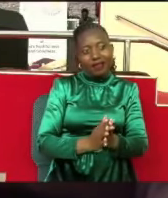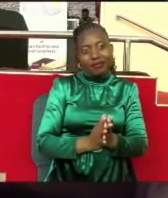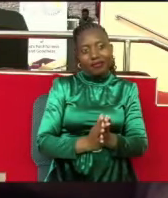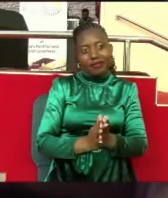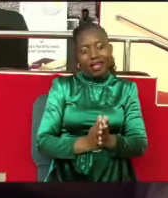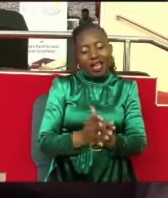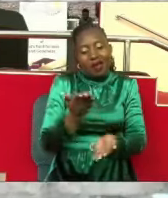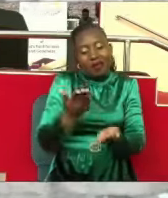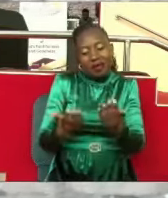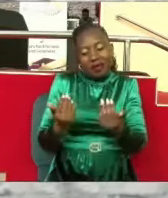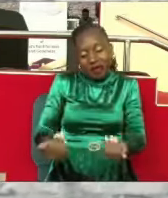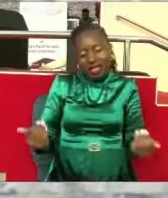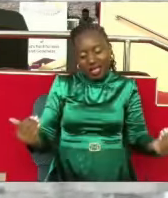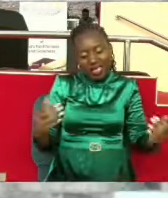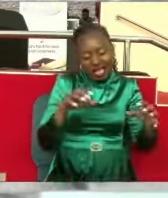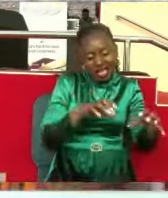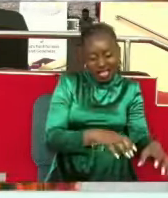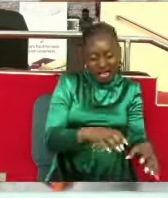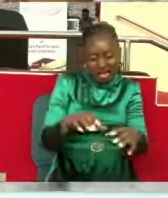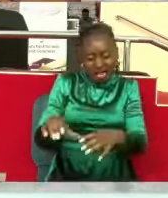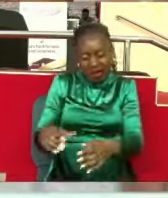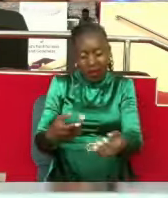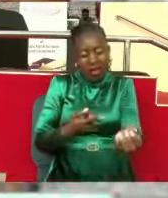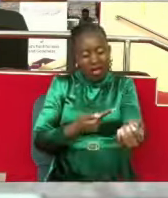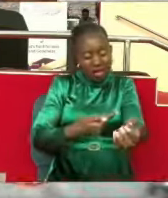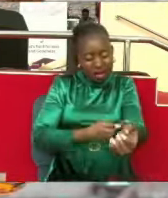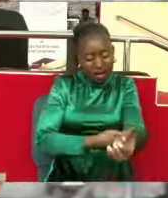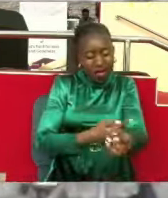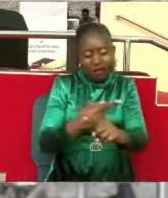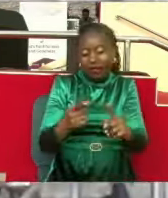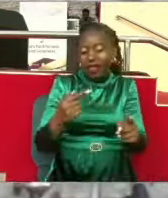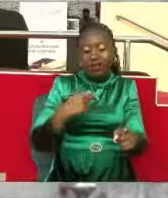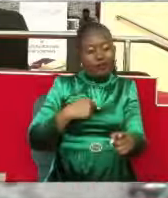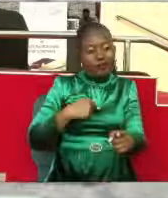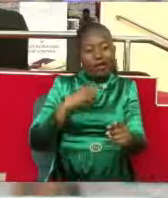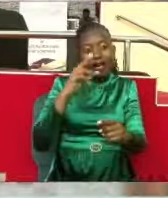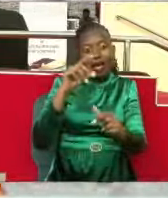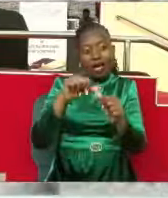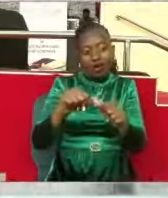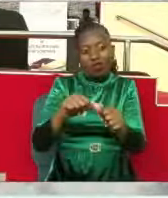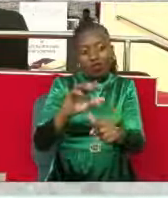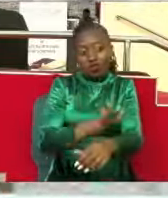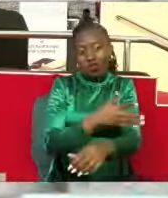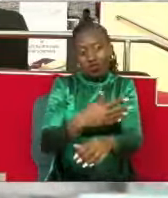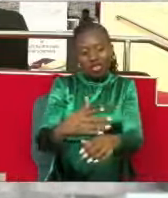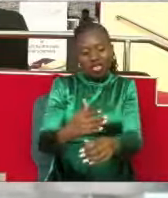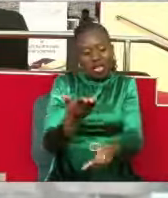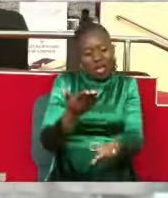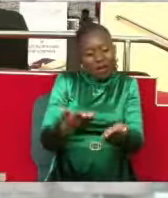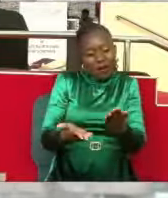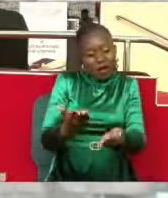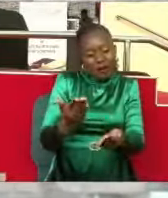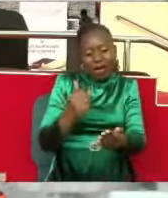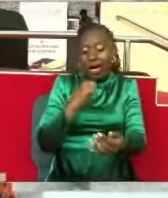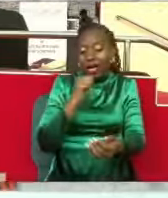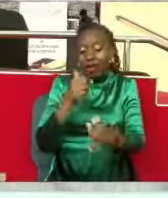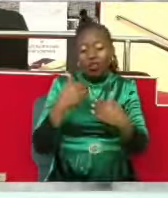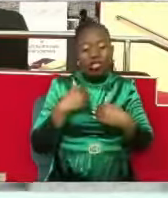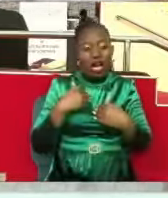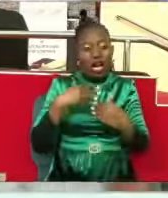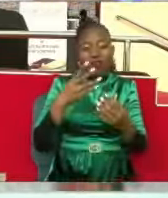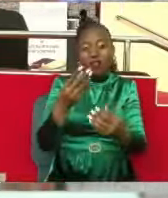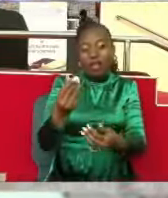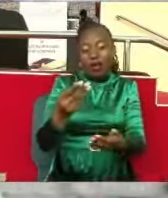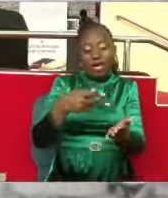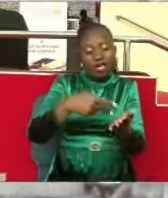children could be struggling with drugs, but I will sing. I may not have money to pay my rent, but